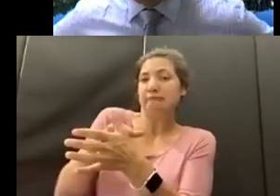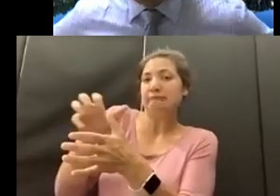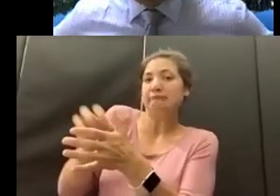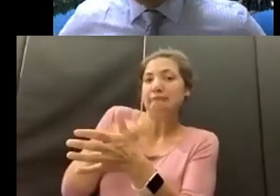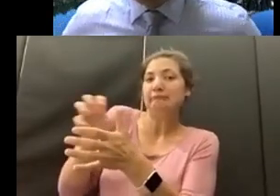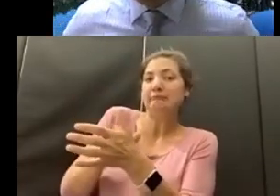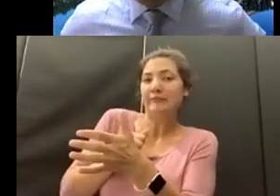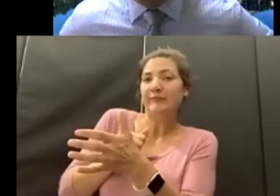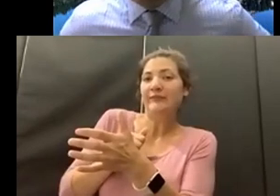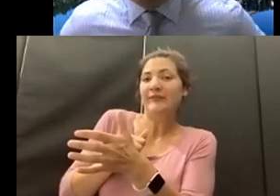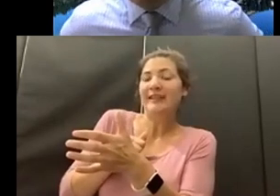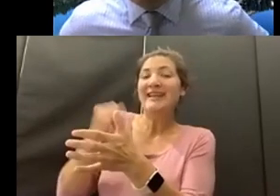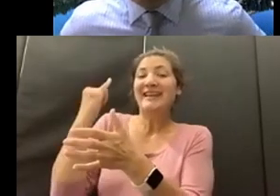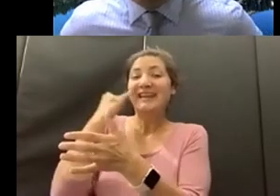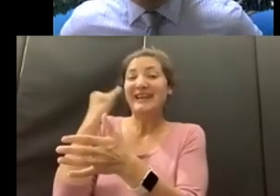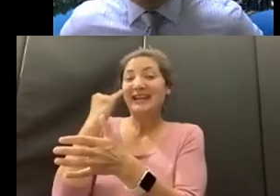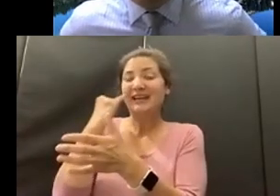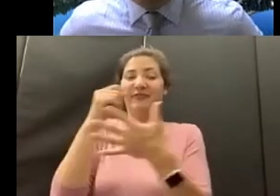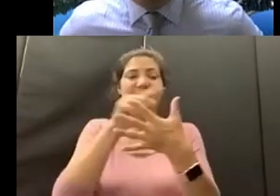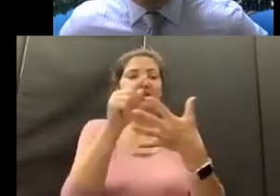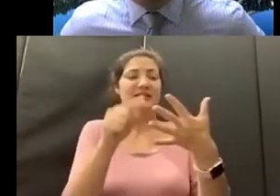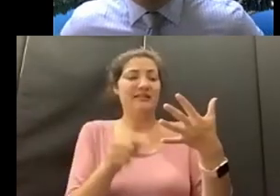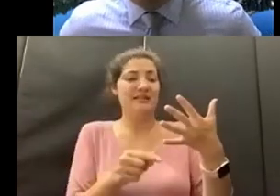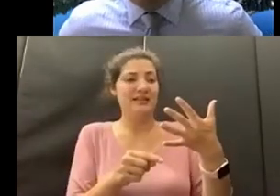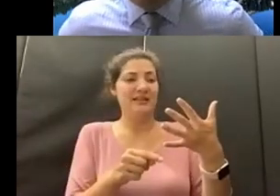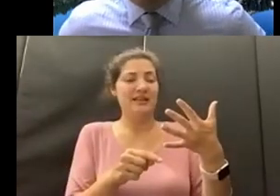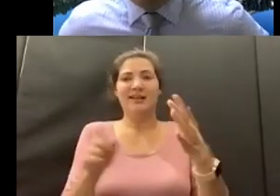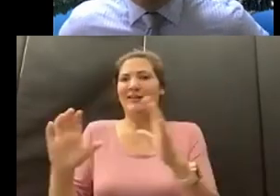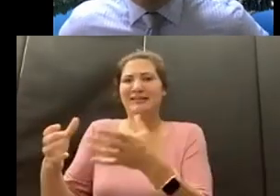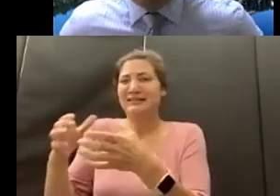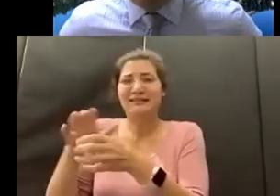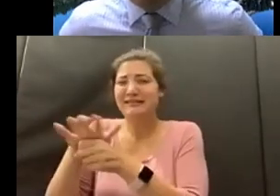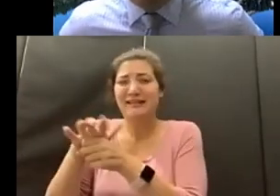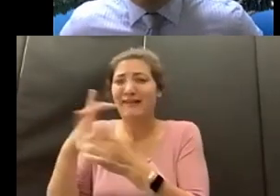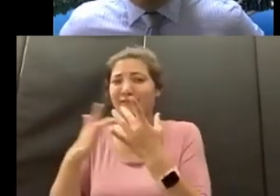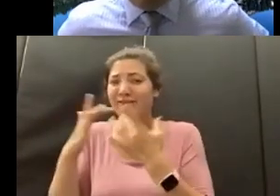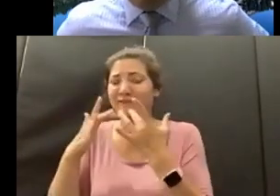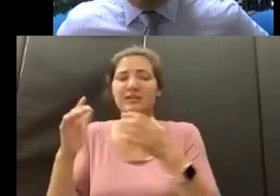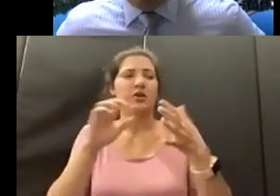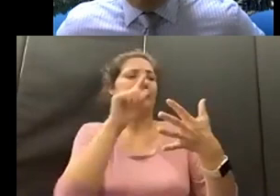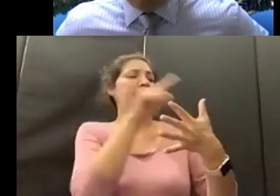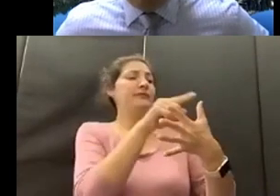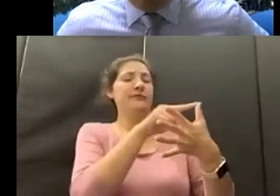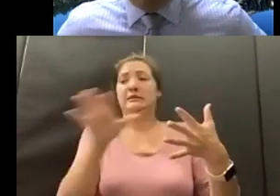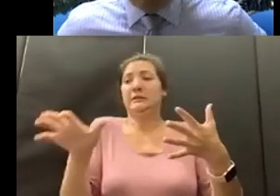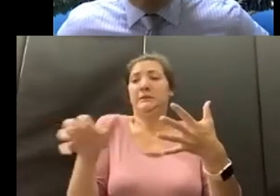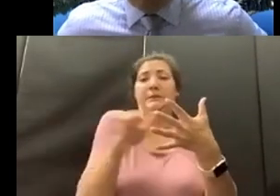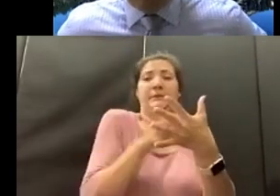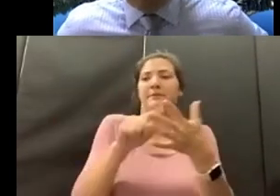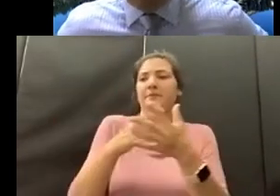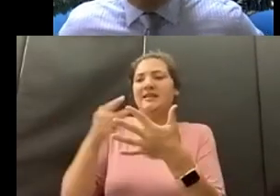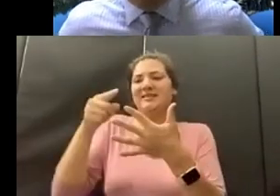other programs because we don't have a large enough pot of money to adequately staff all of